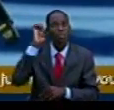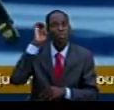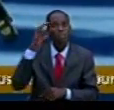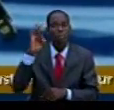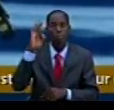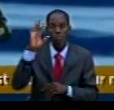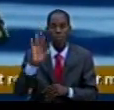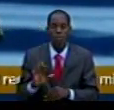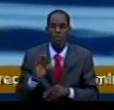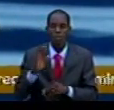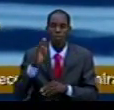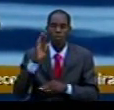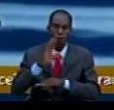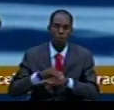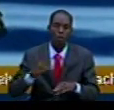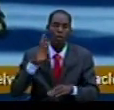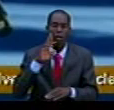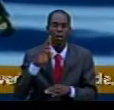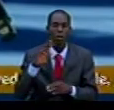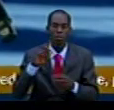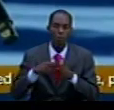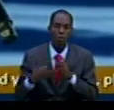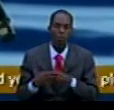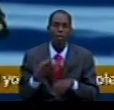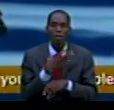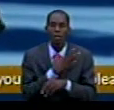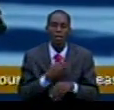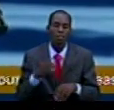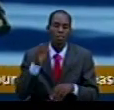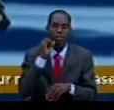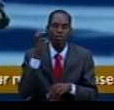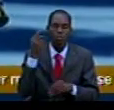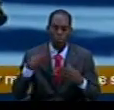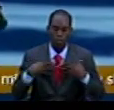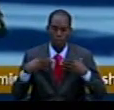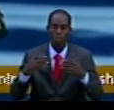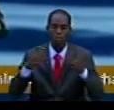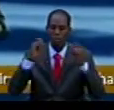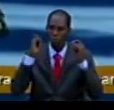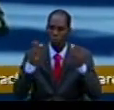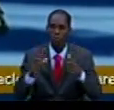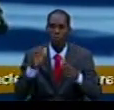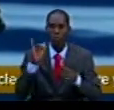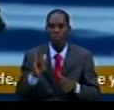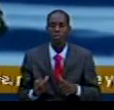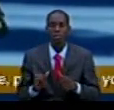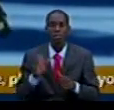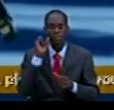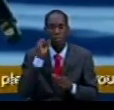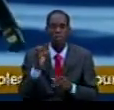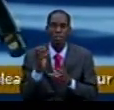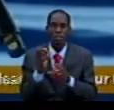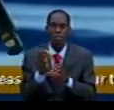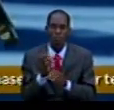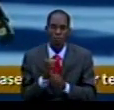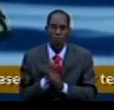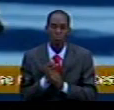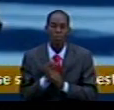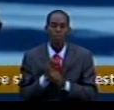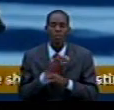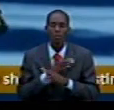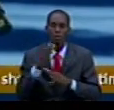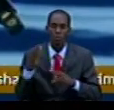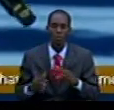he mentioned my case. And I was healed completely. I had complete freedom in